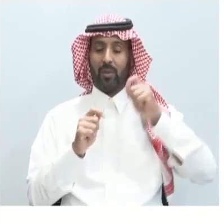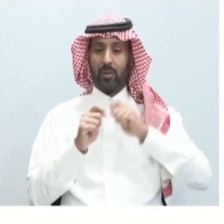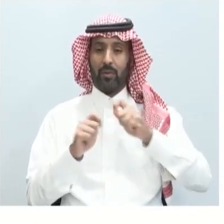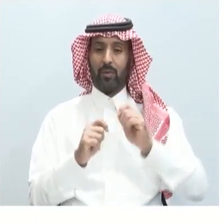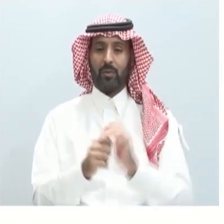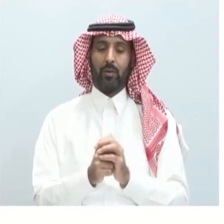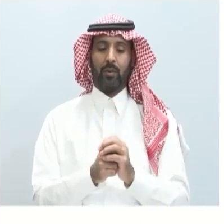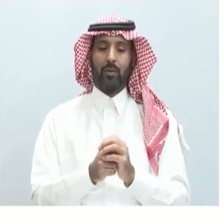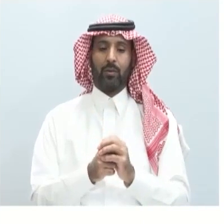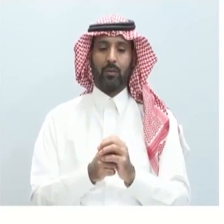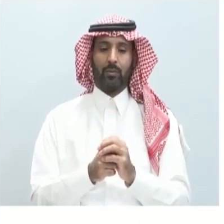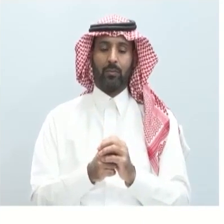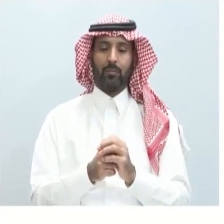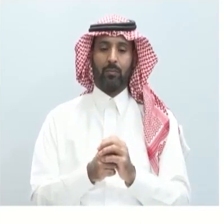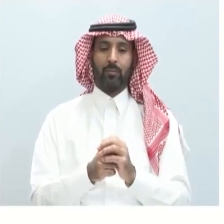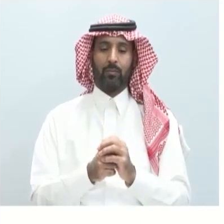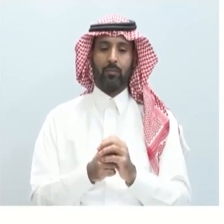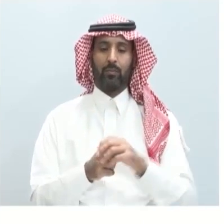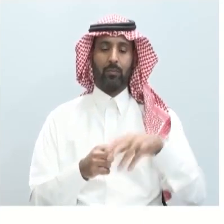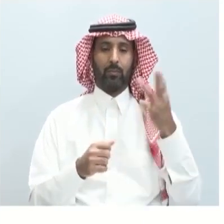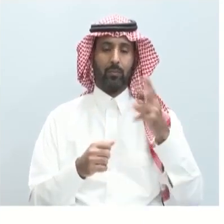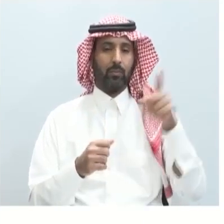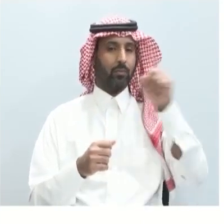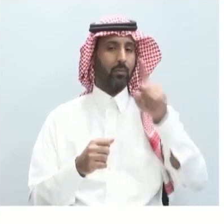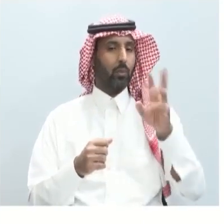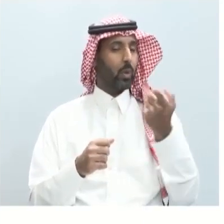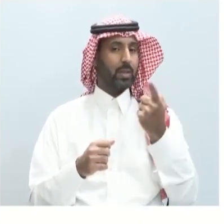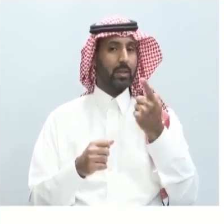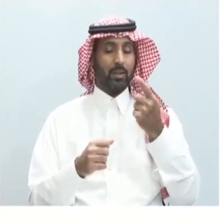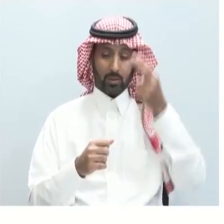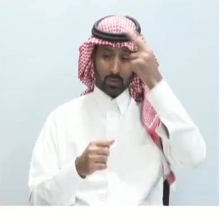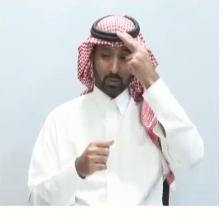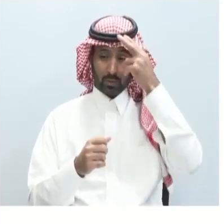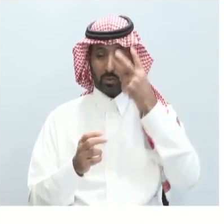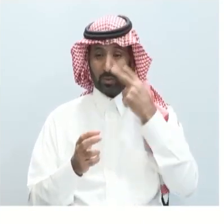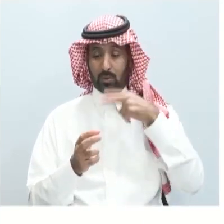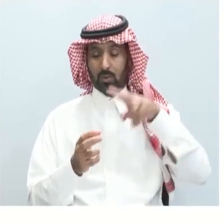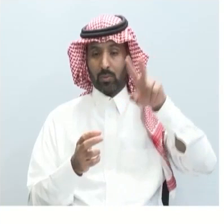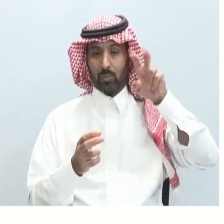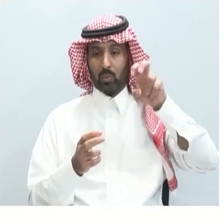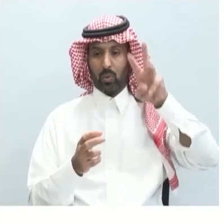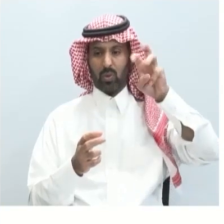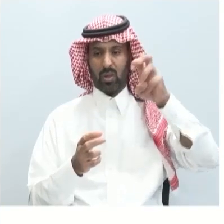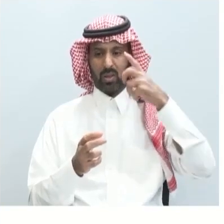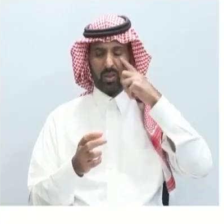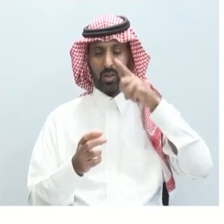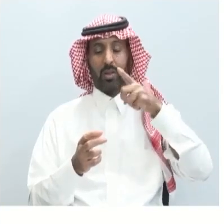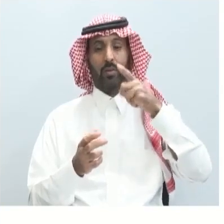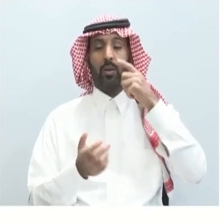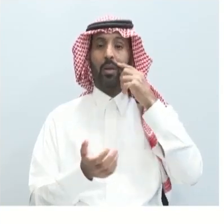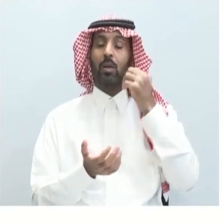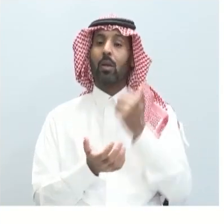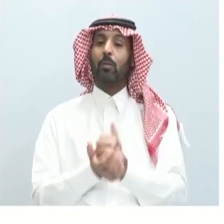notice the E answer. The third question here, what is Saudi Arabia's 2030 vision based on?